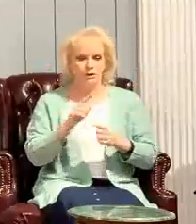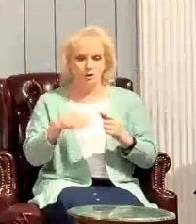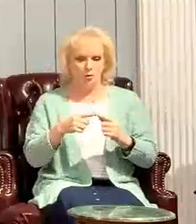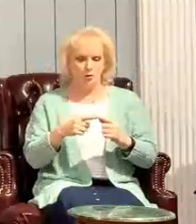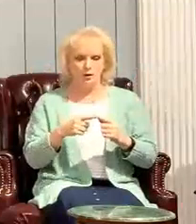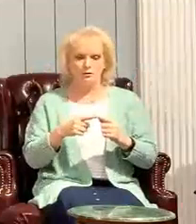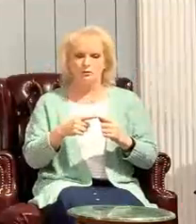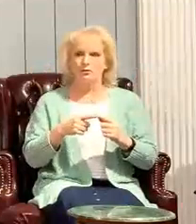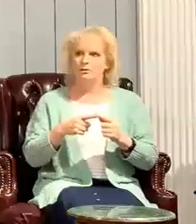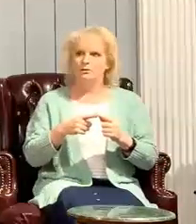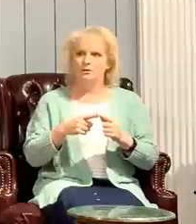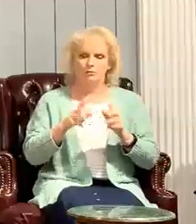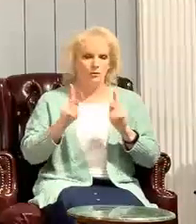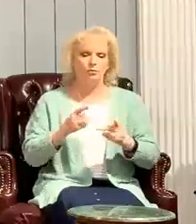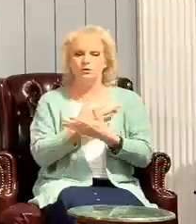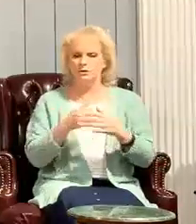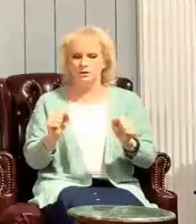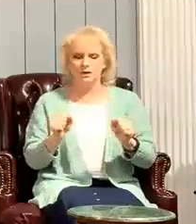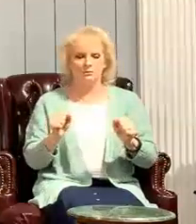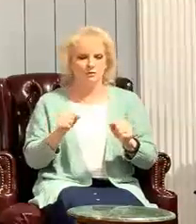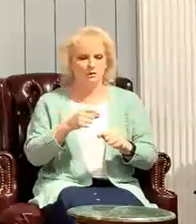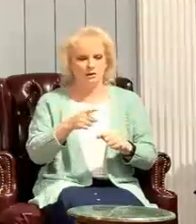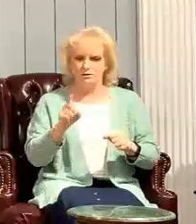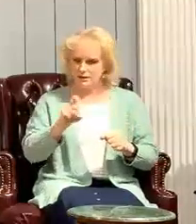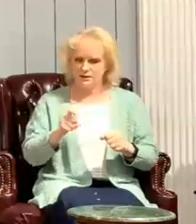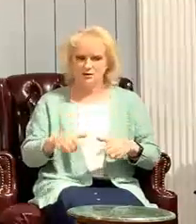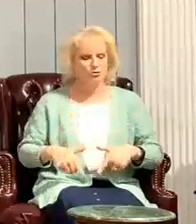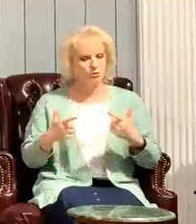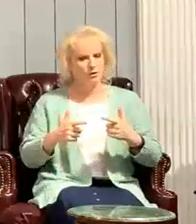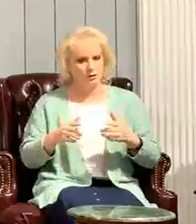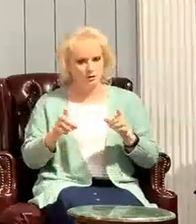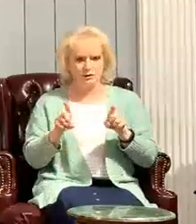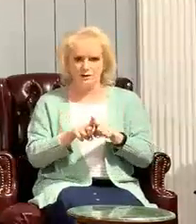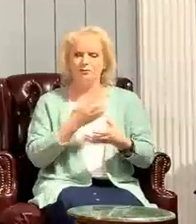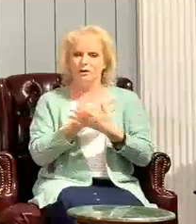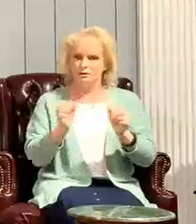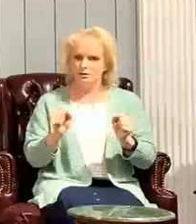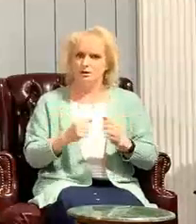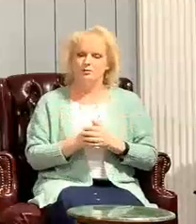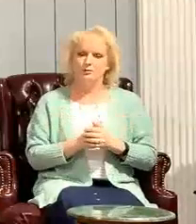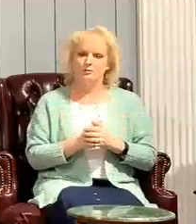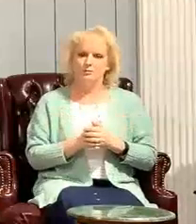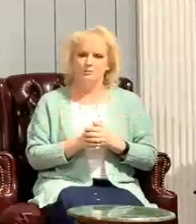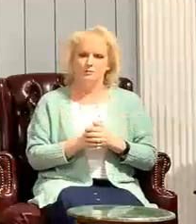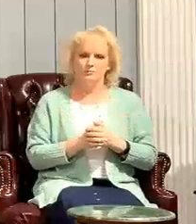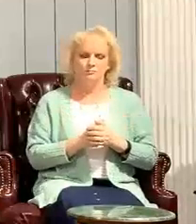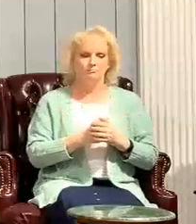Catholics, Lutherans don't teach that. As long as you come, observe the ordinances, and tithe, we're fine.